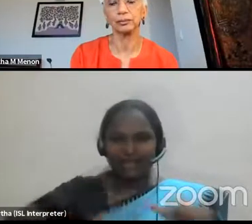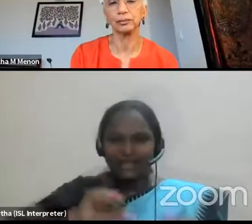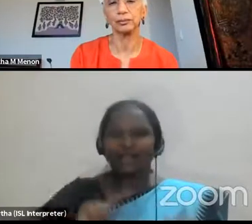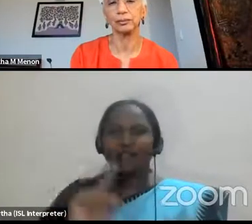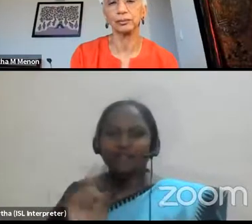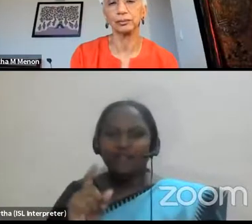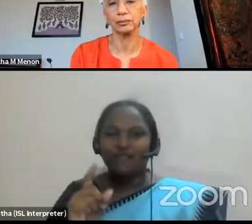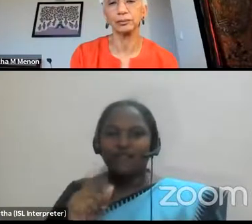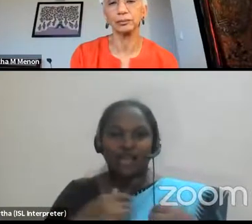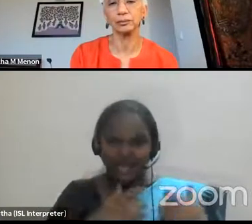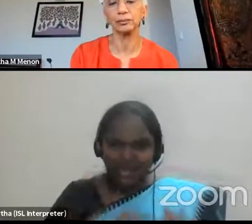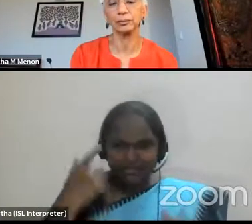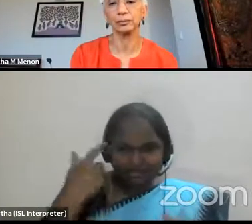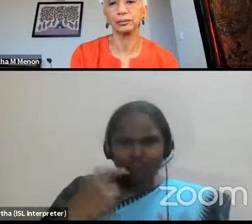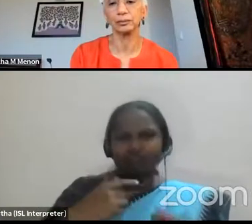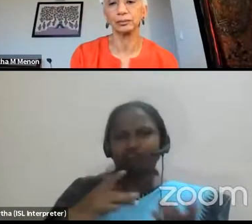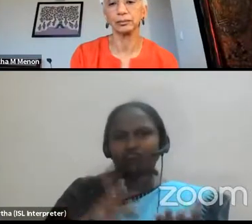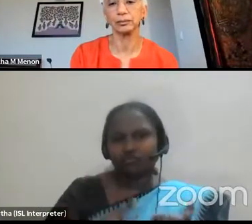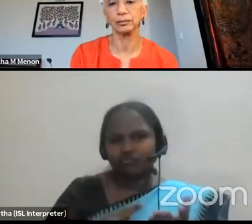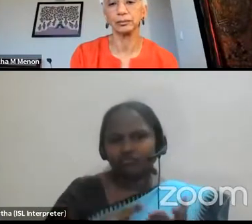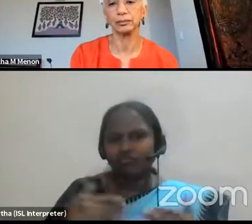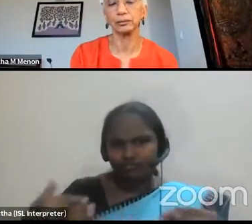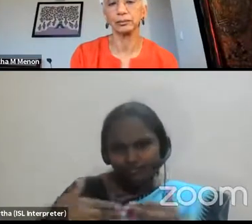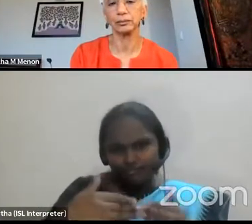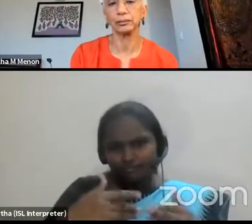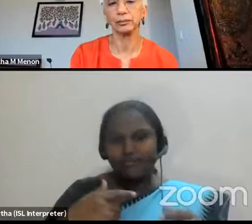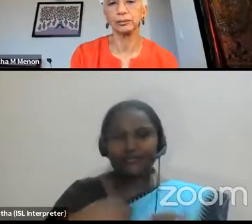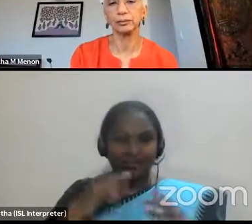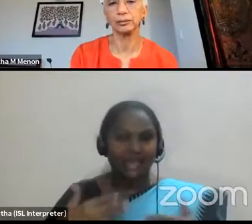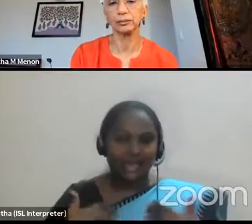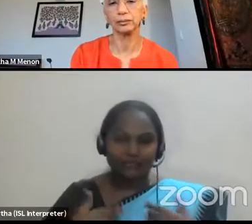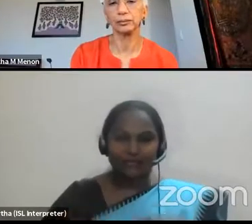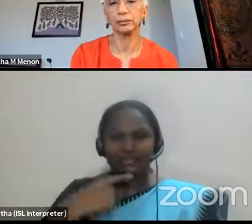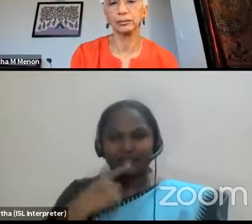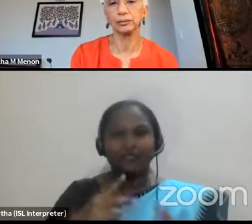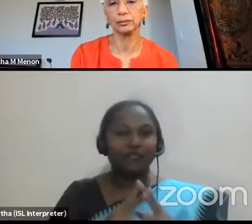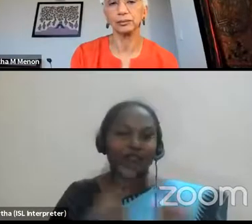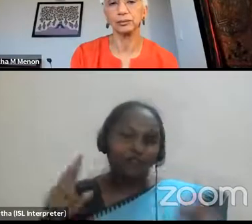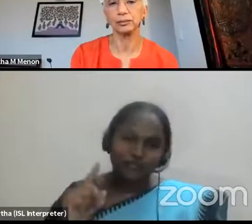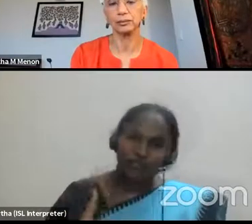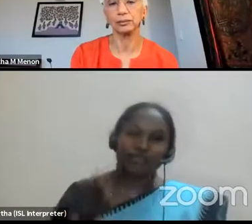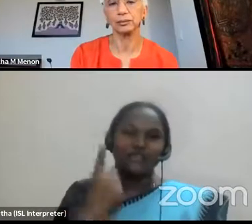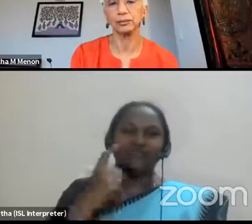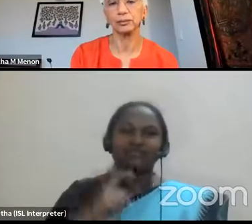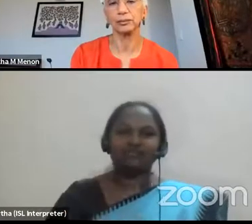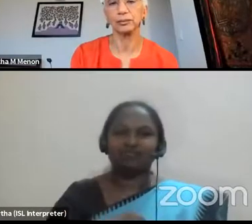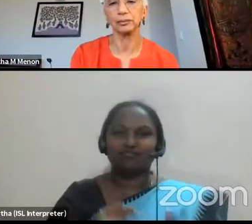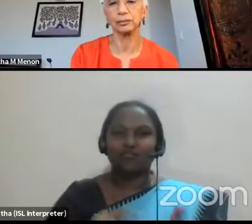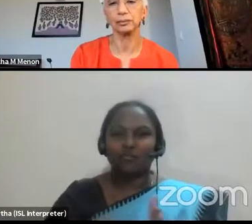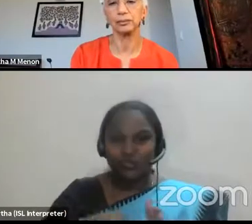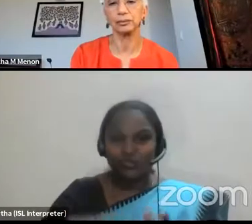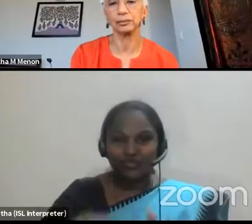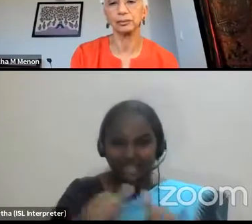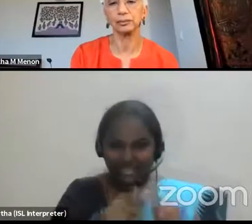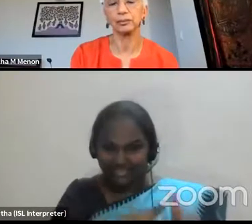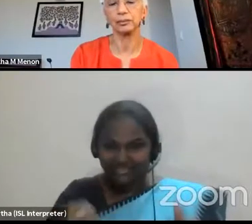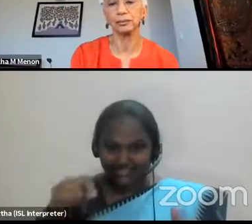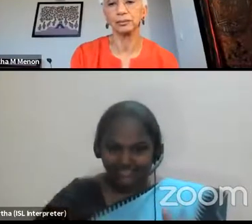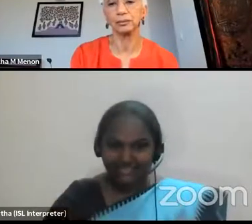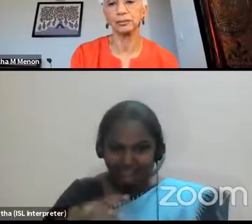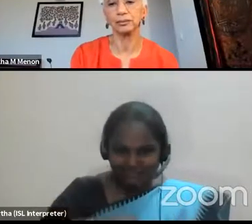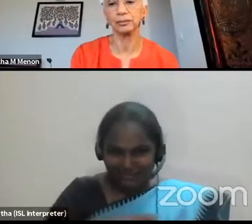and technology meet. And we are happy to say that the very first project was with Accenture in this